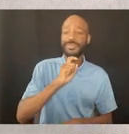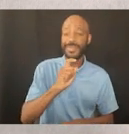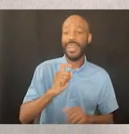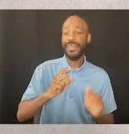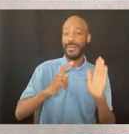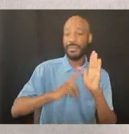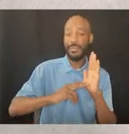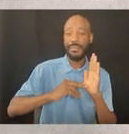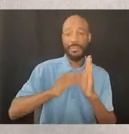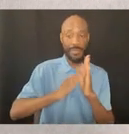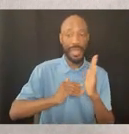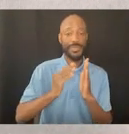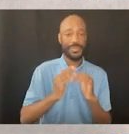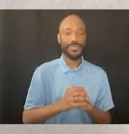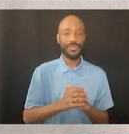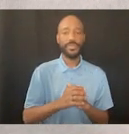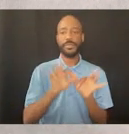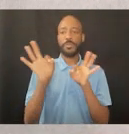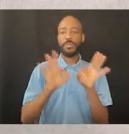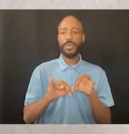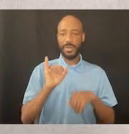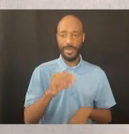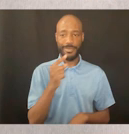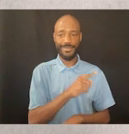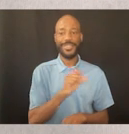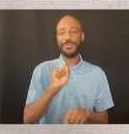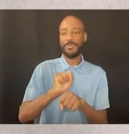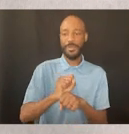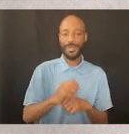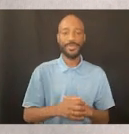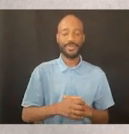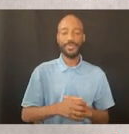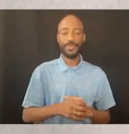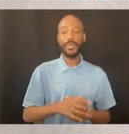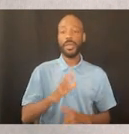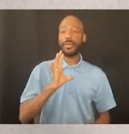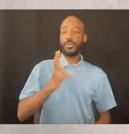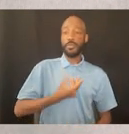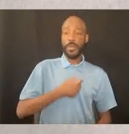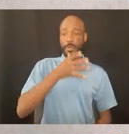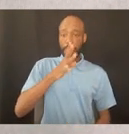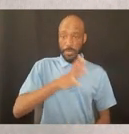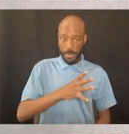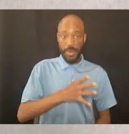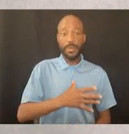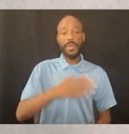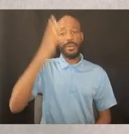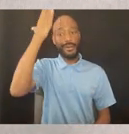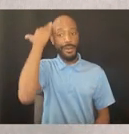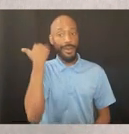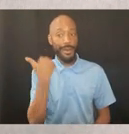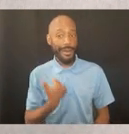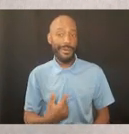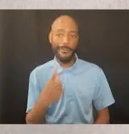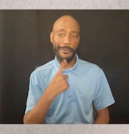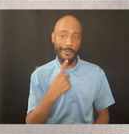The description of this work: it's a portrait of a pale-skinned trans woman with long auburn hair.